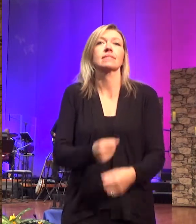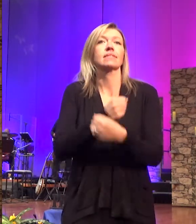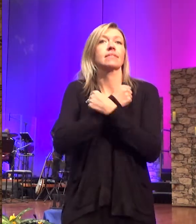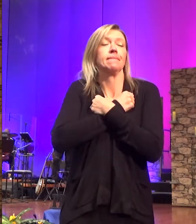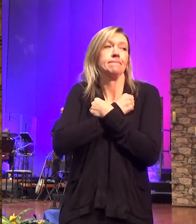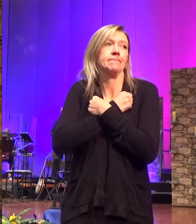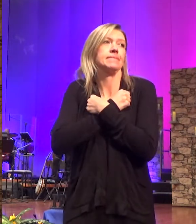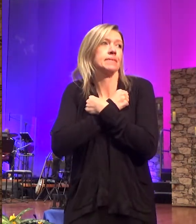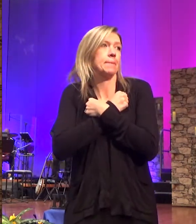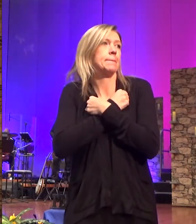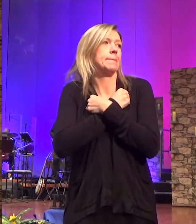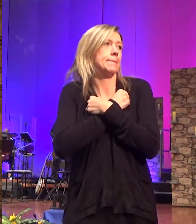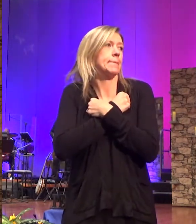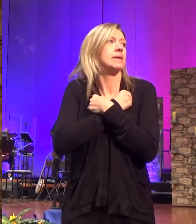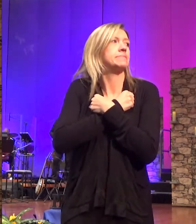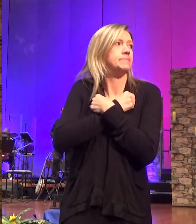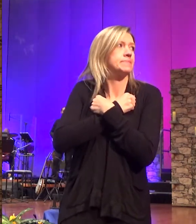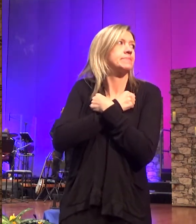love.